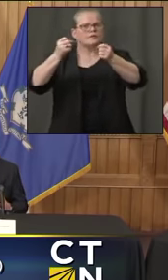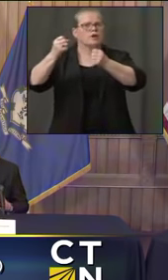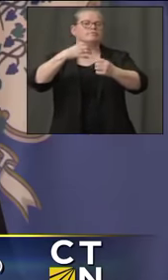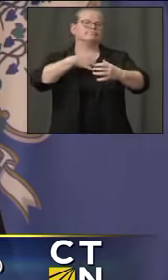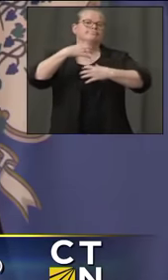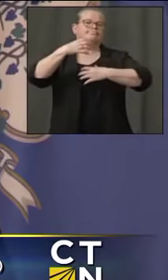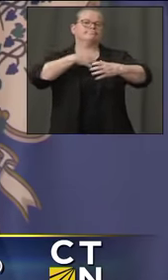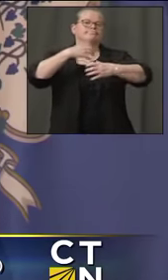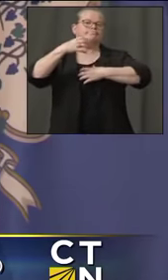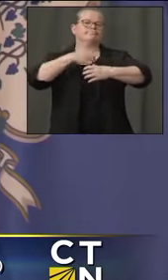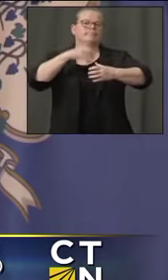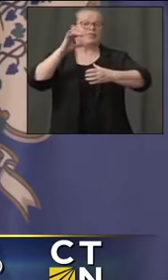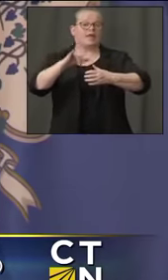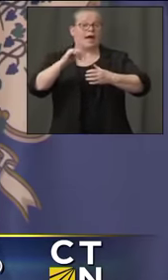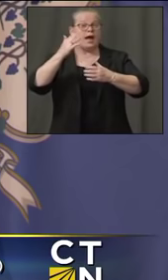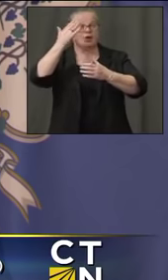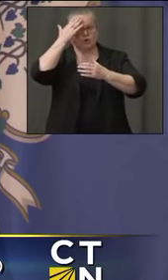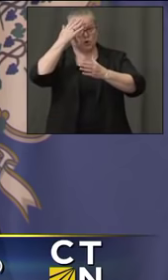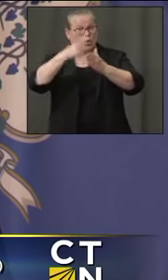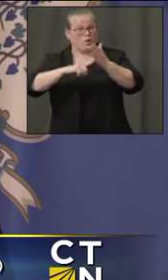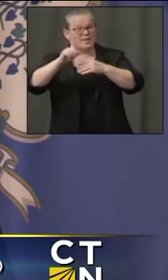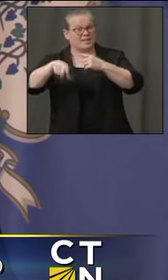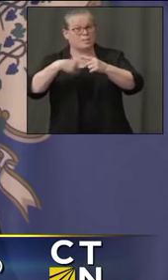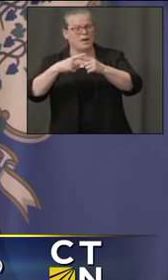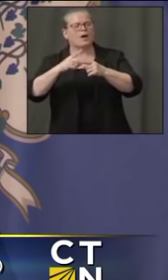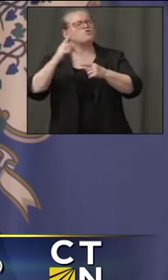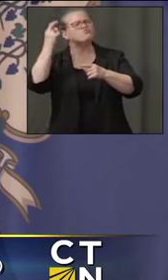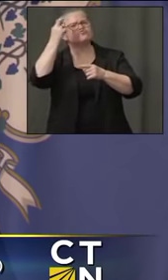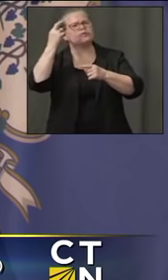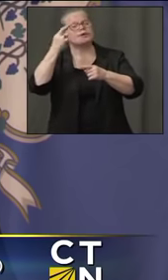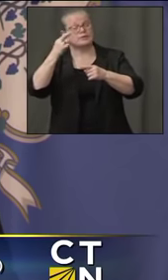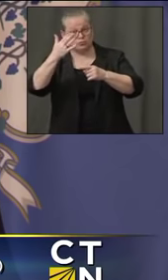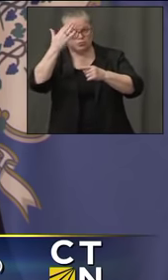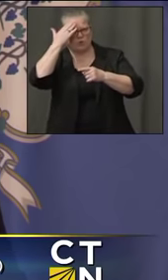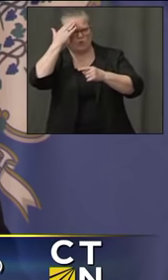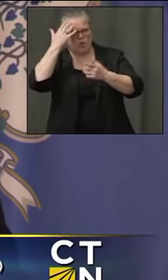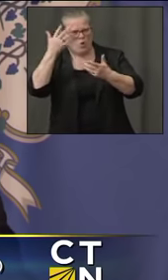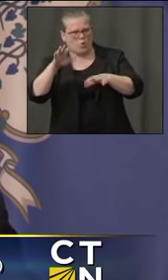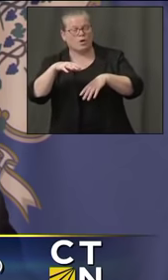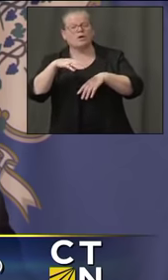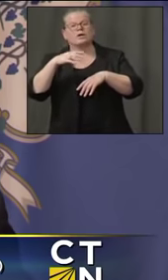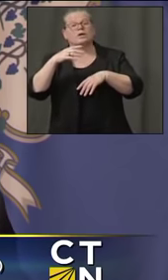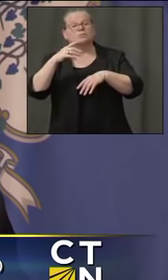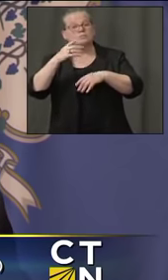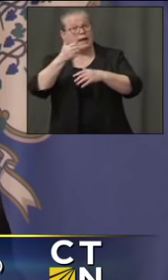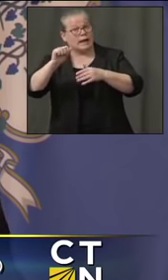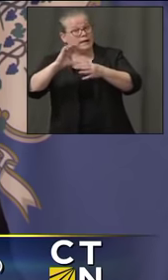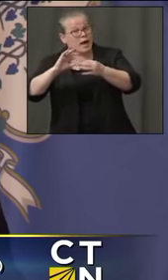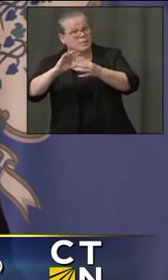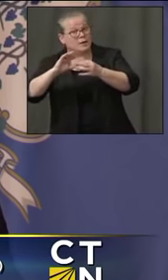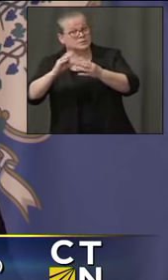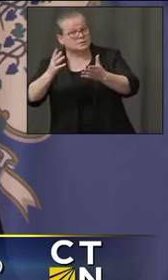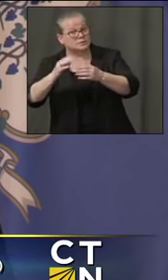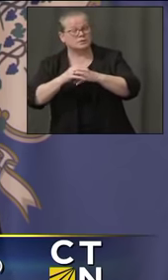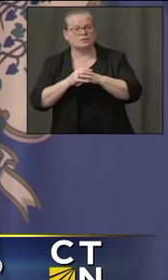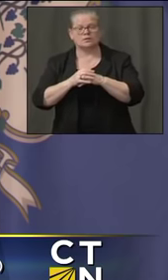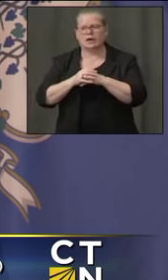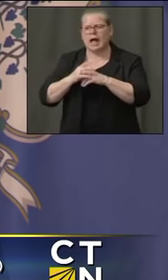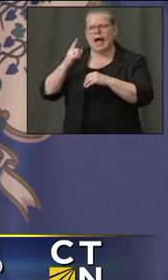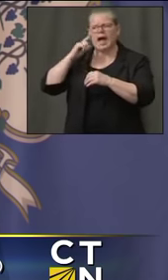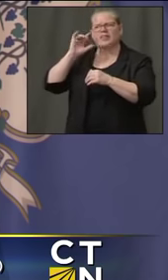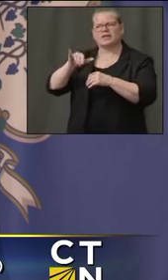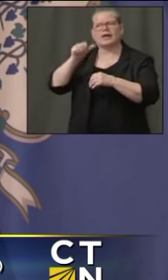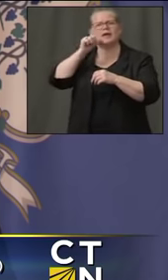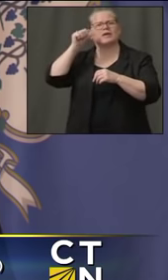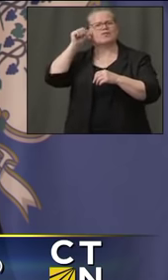was not about reopening too fast or too slow. I'm told it was about immigration. Am I right on that, Paul? Correct, yes. And look,